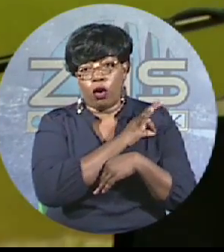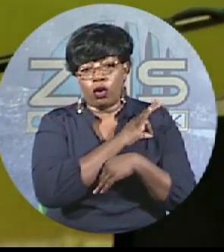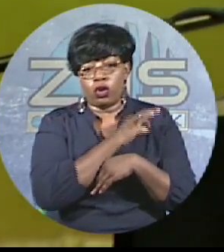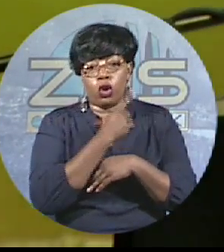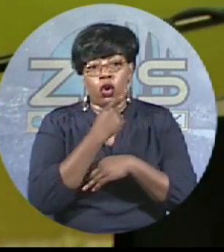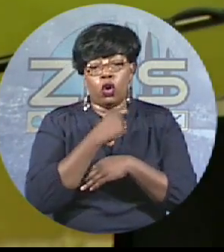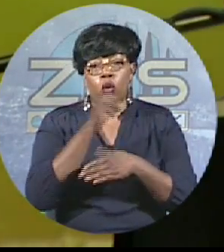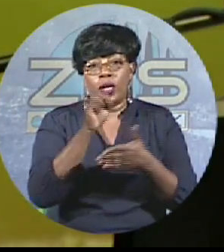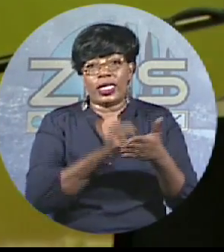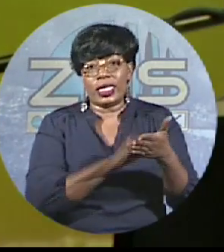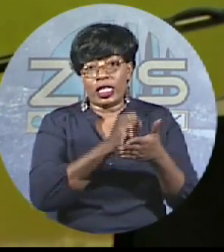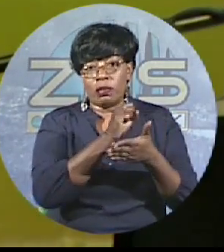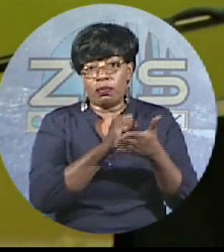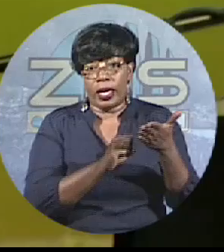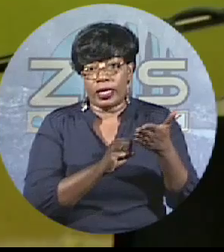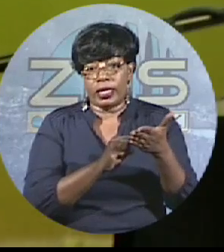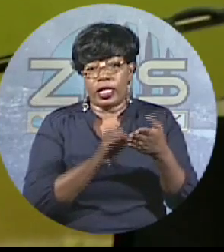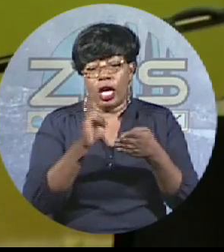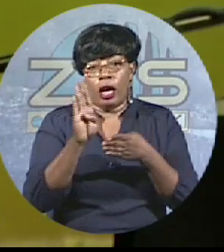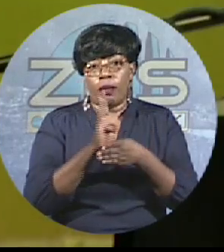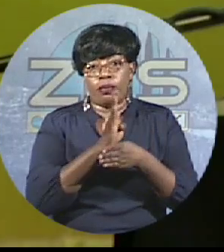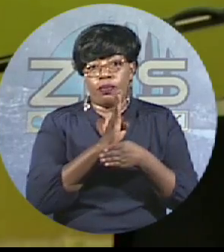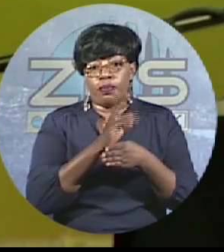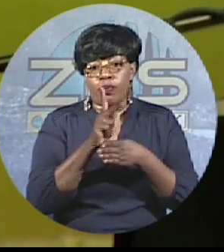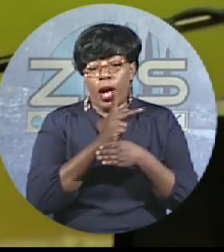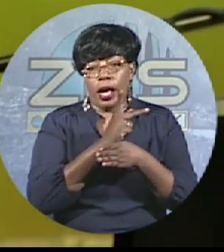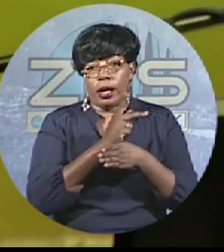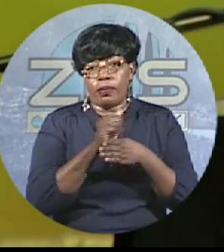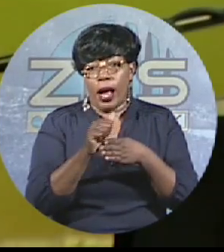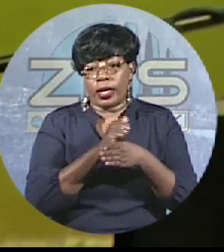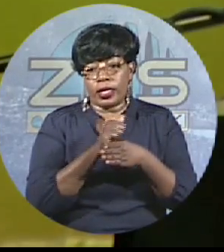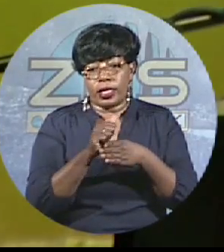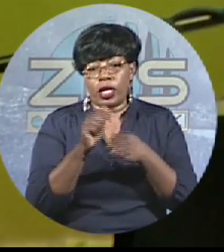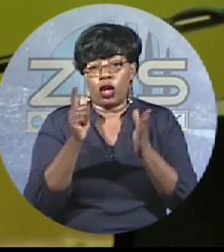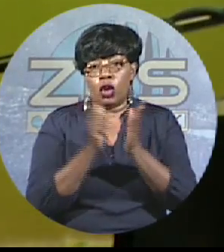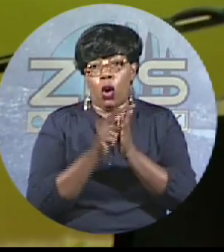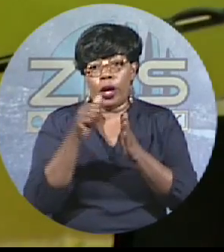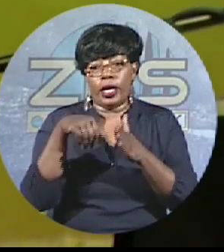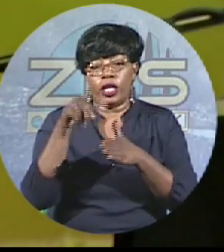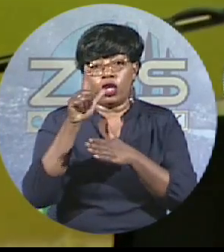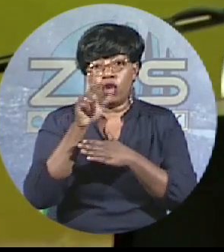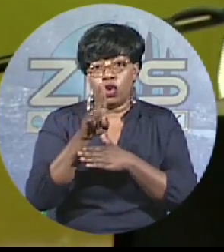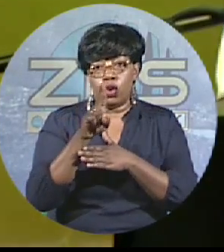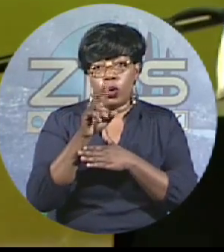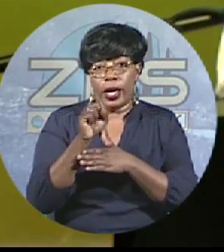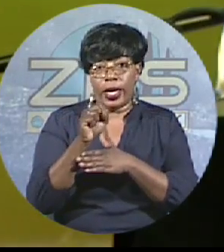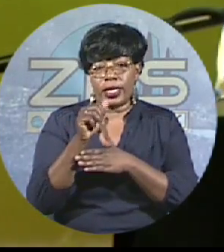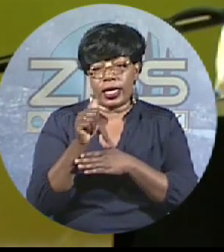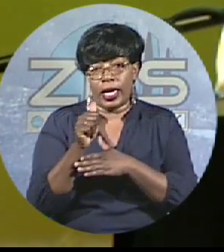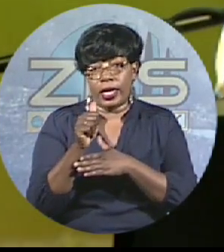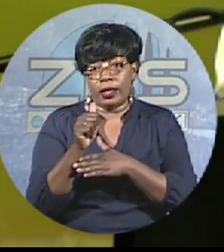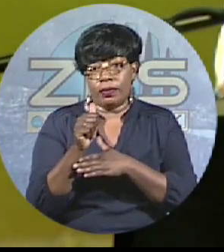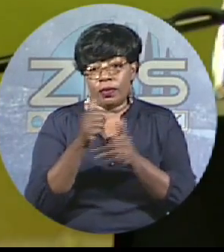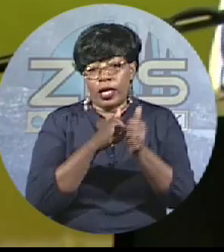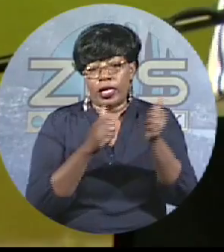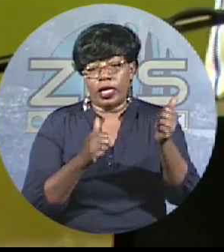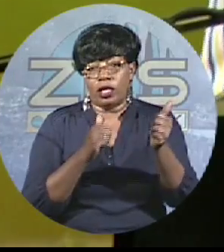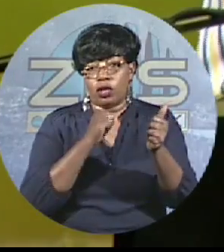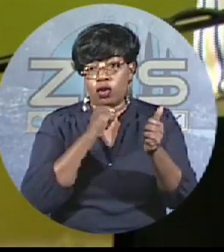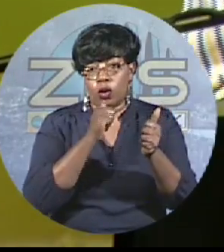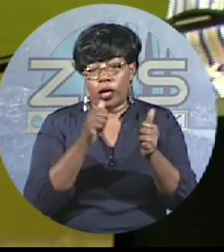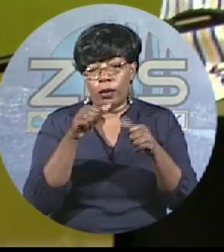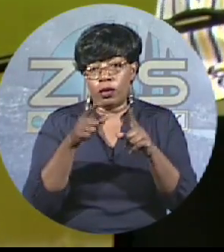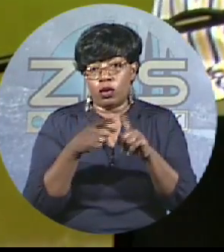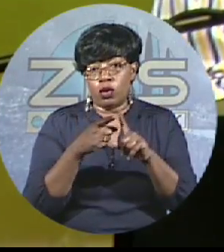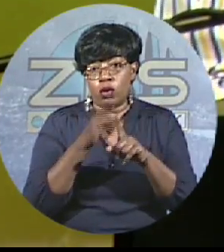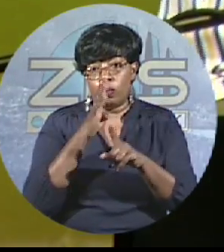was suspended in practicing law in the USA and strongly conveys that he is unfit to be